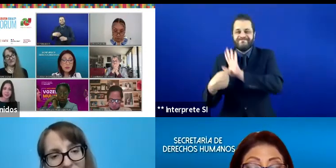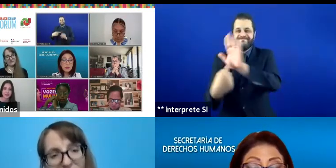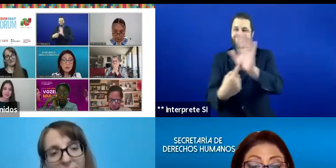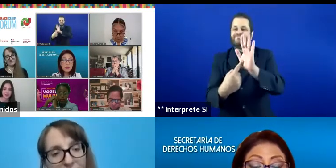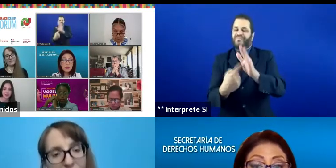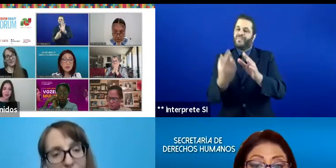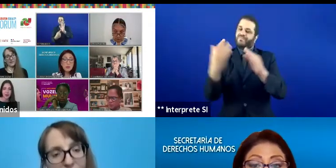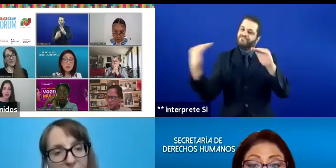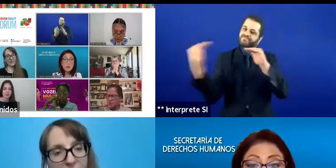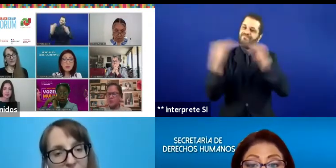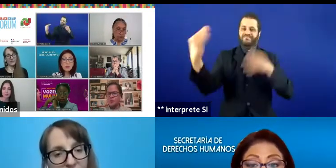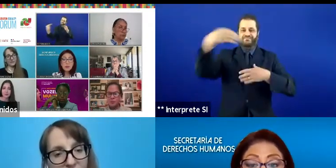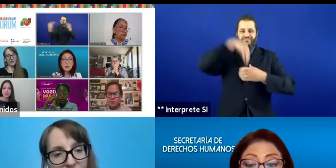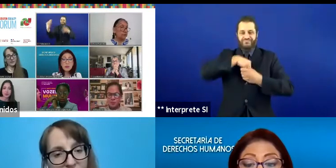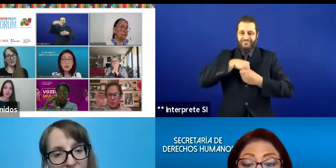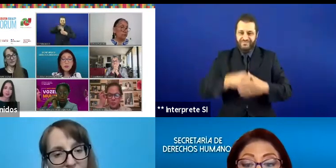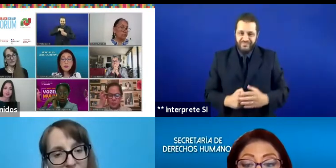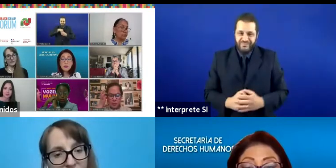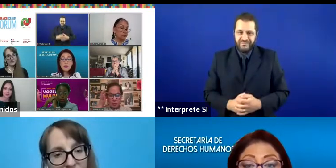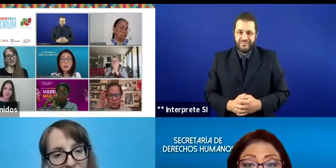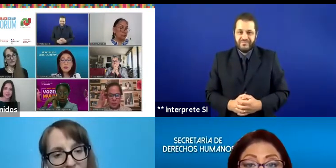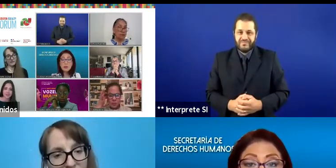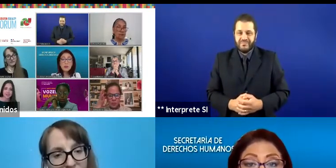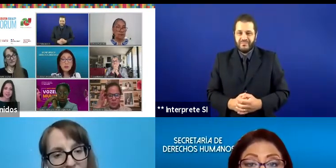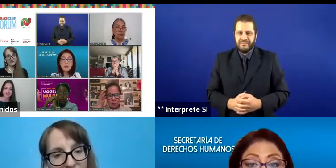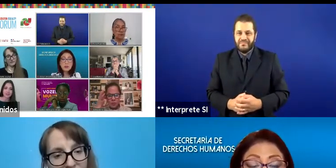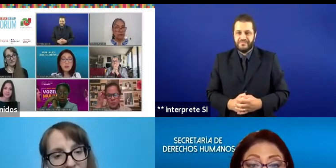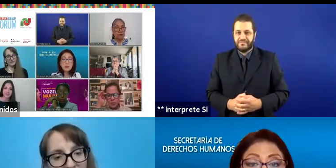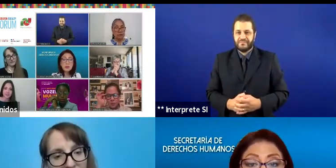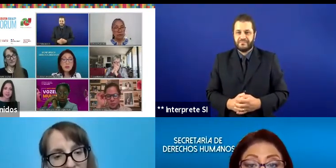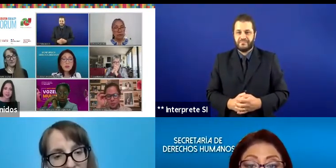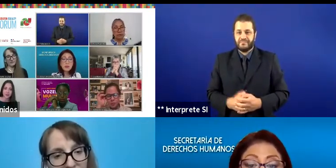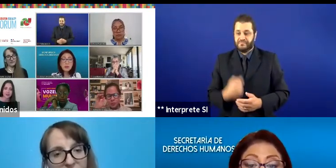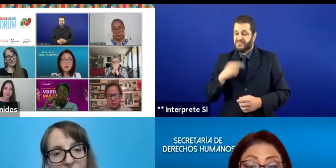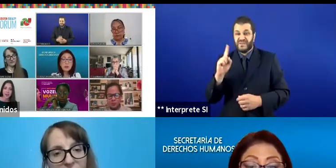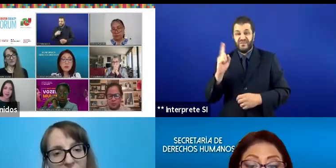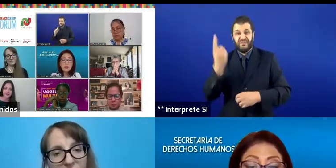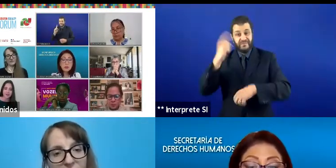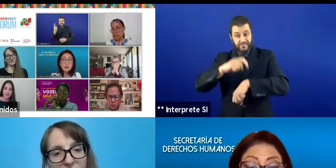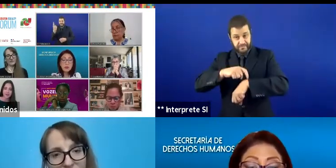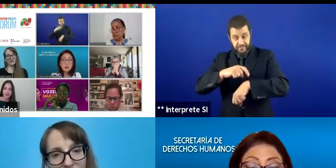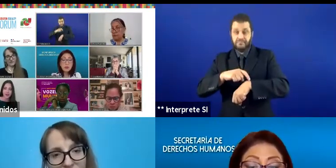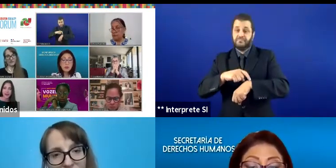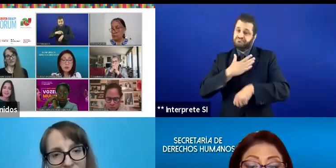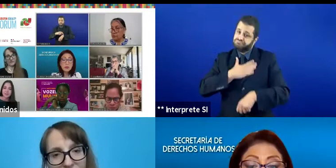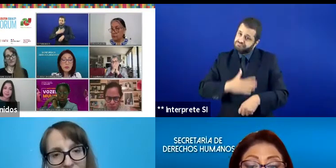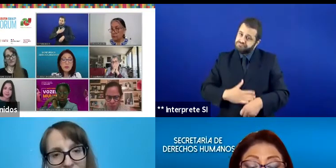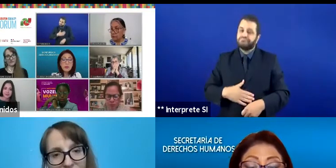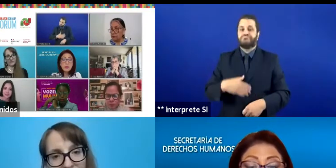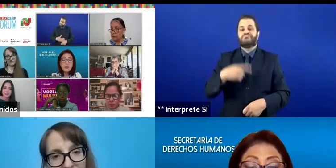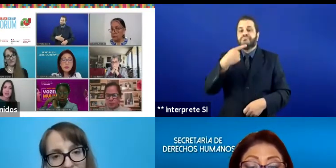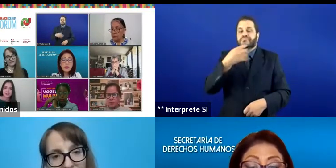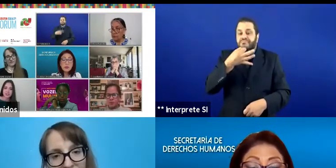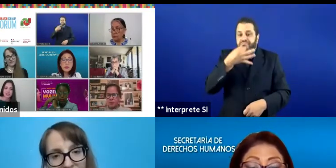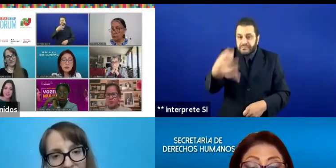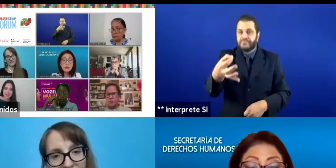discussed further. We talk a lot about setting the standards of gender equality. However, I indeed believe it is